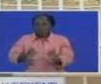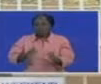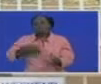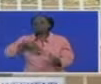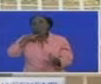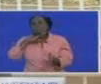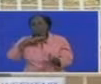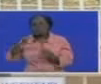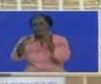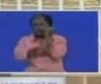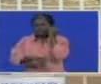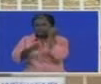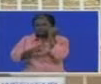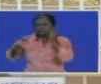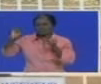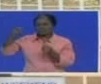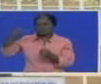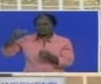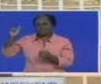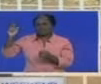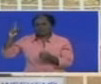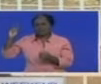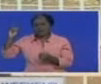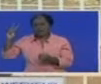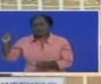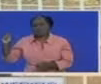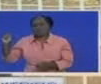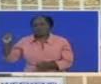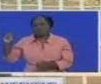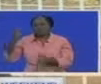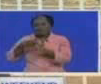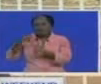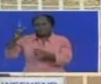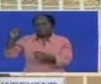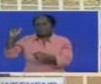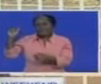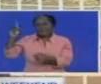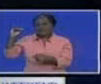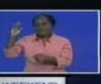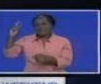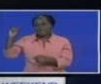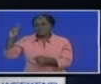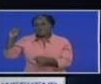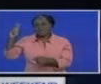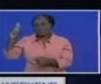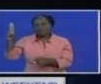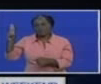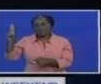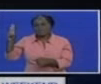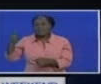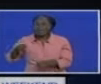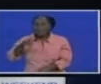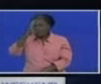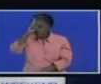country. Sharon Momani at the Makindu Level 4 Hospital in Makueni County. Police